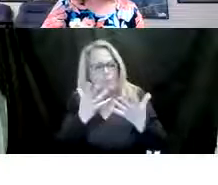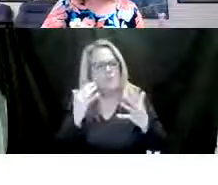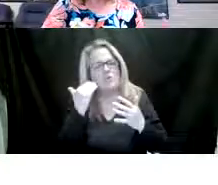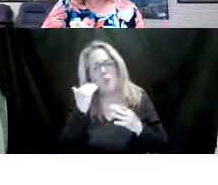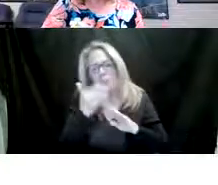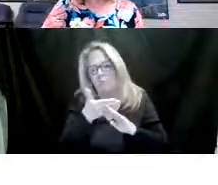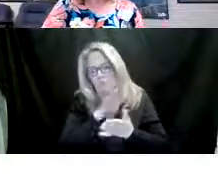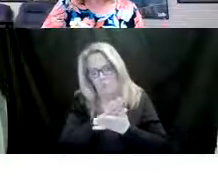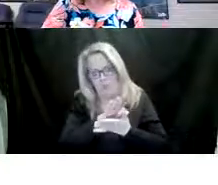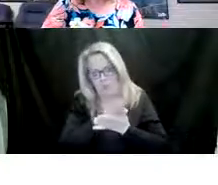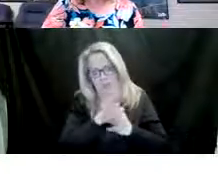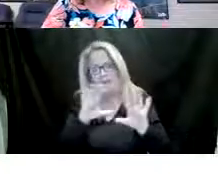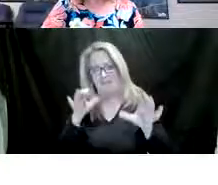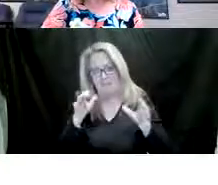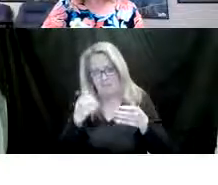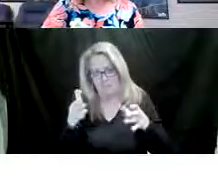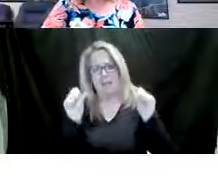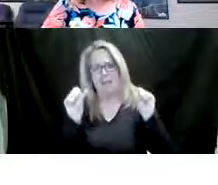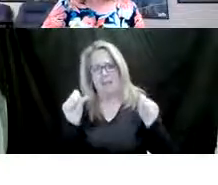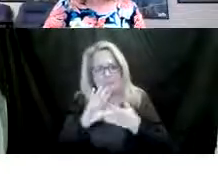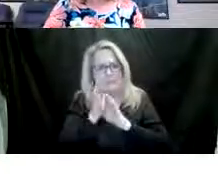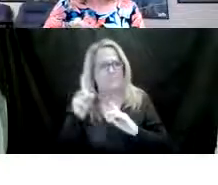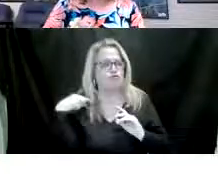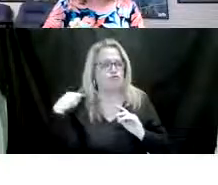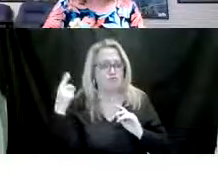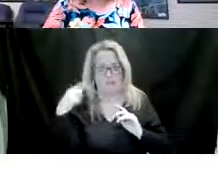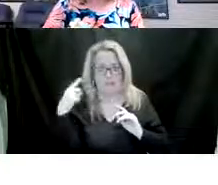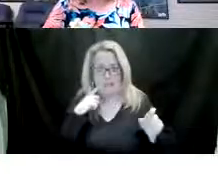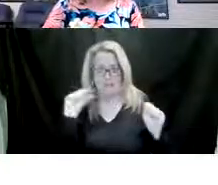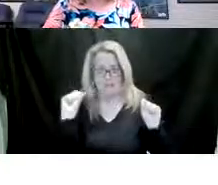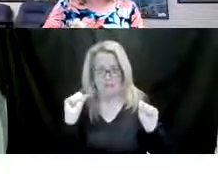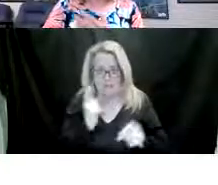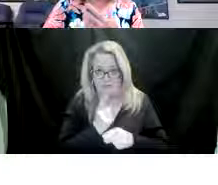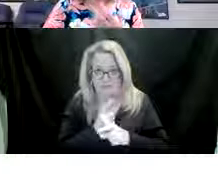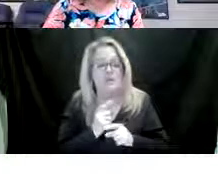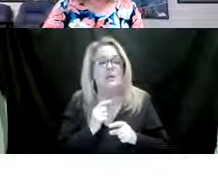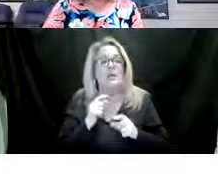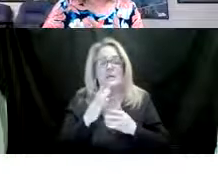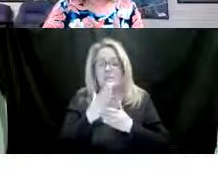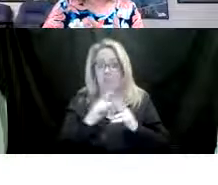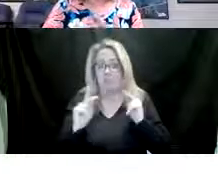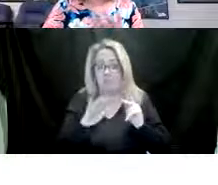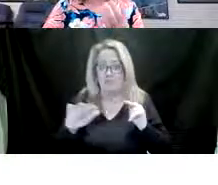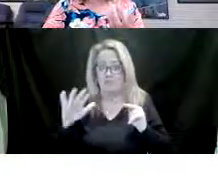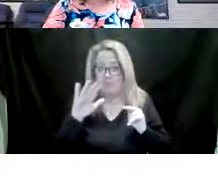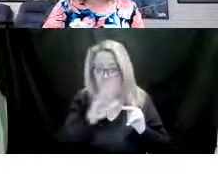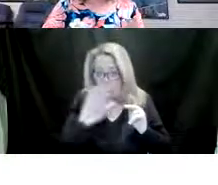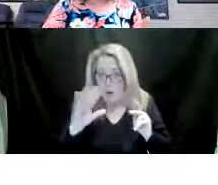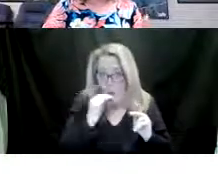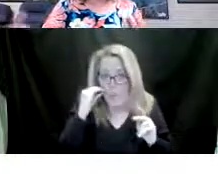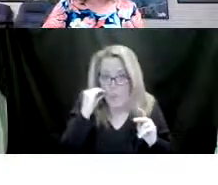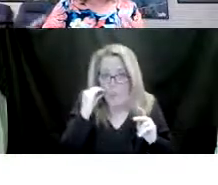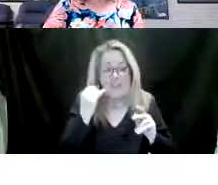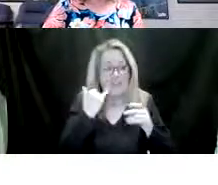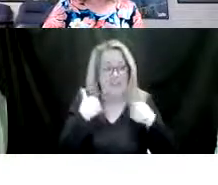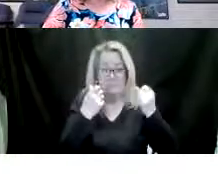classroom how loud and crazy that can get. Some people's homes, if they have a number of children, can also